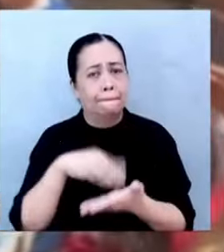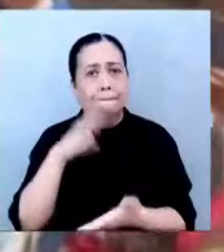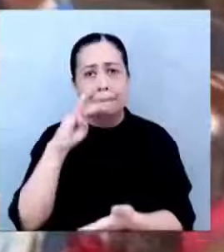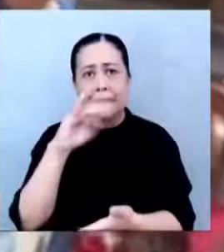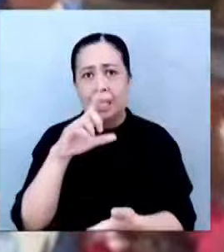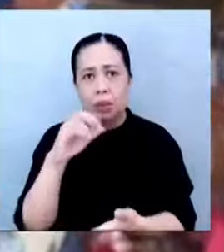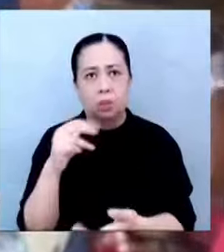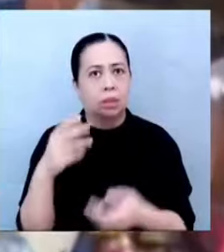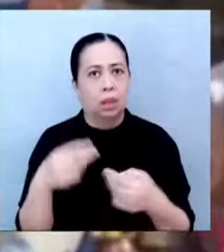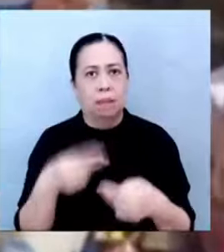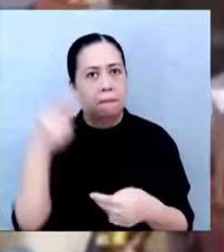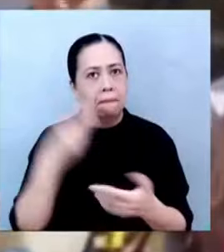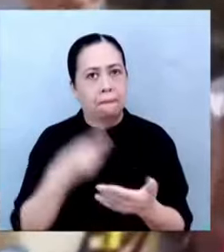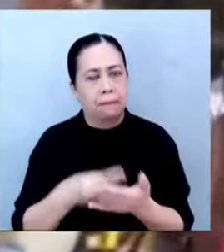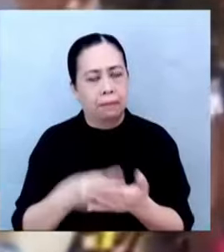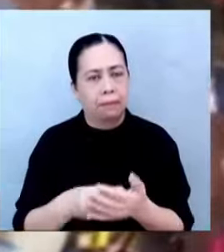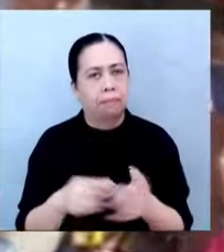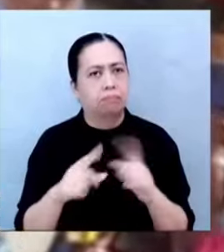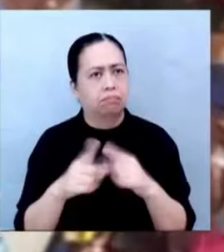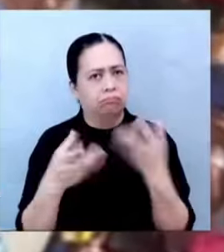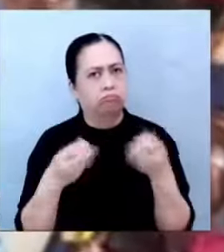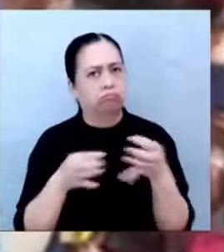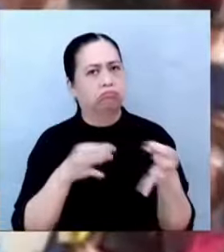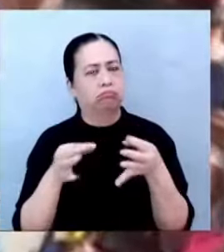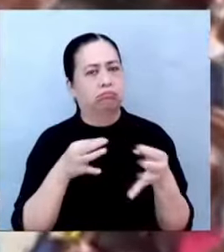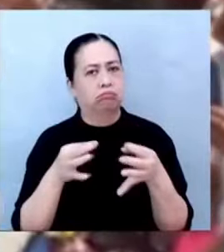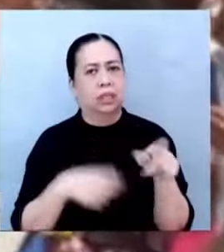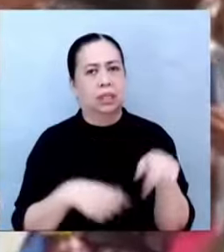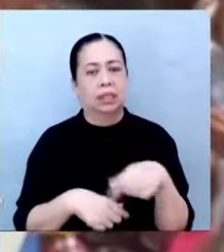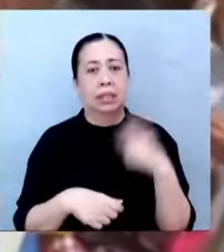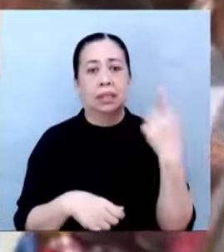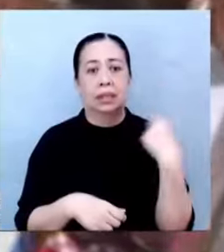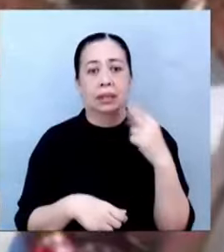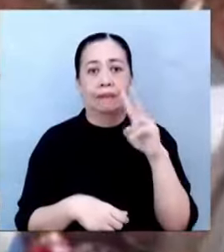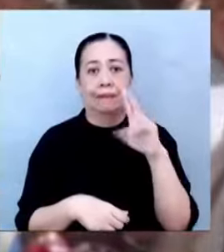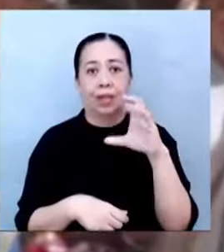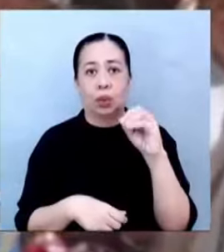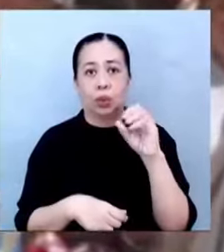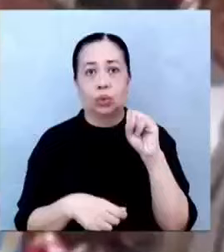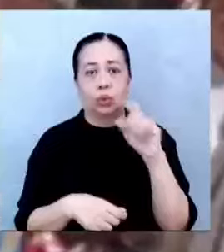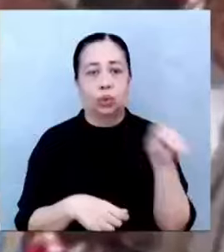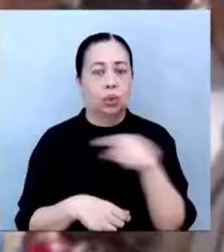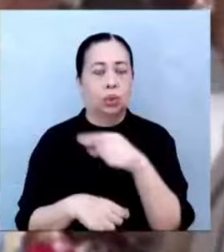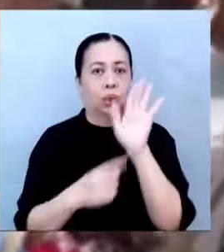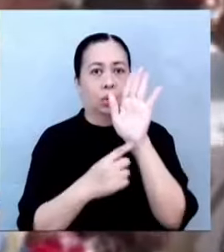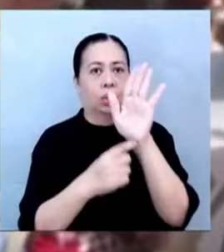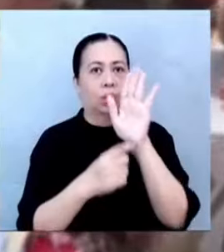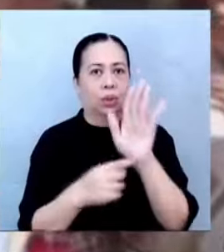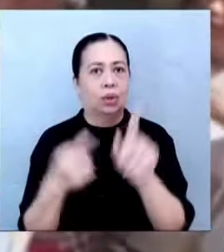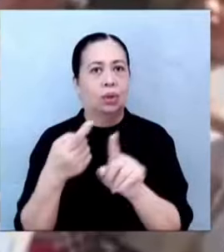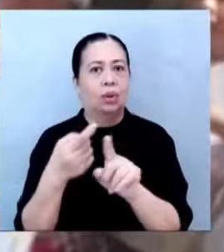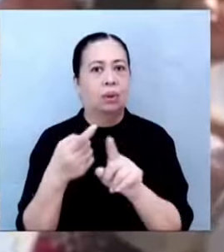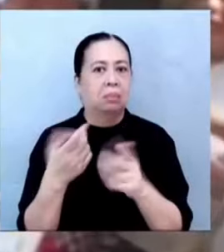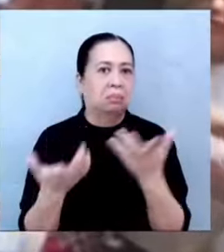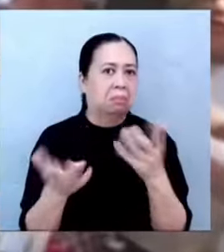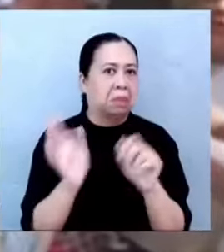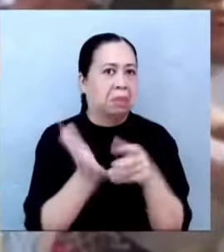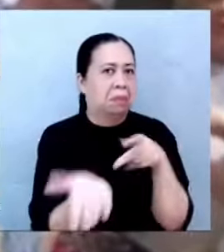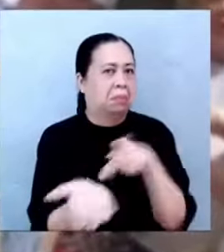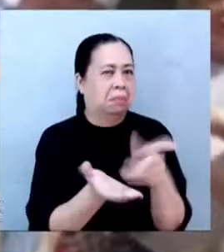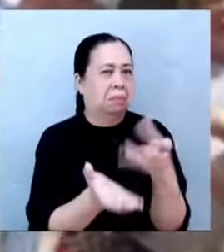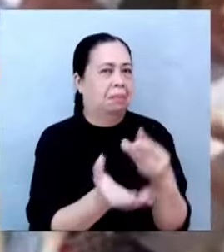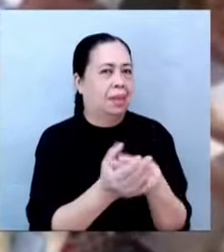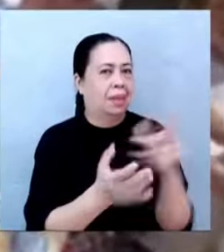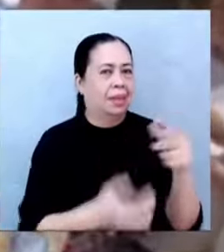money. The Pasig City Mayor Vico Soto said these protesters were probably paid by St.